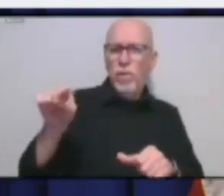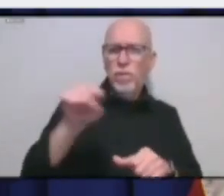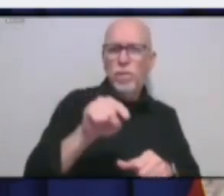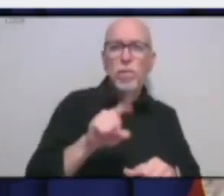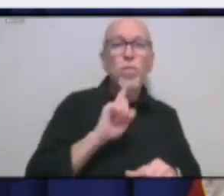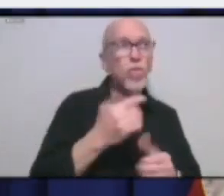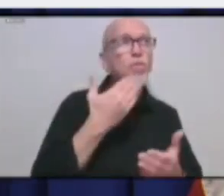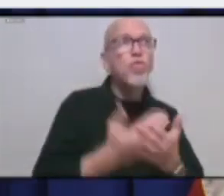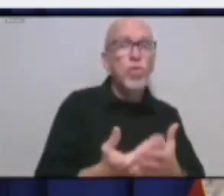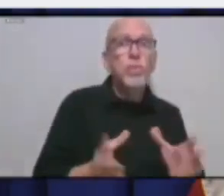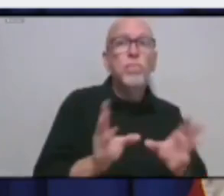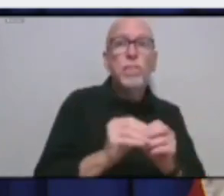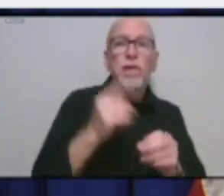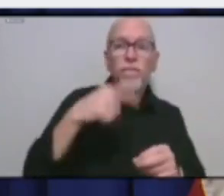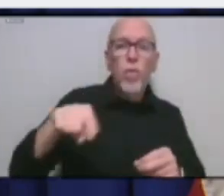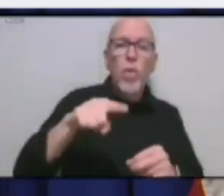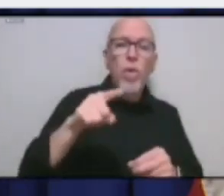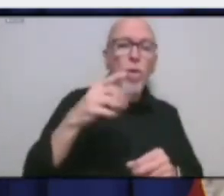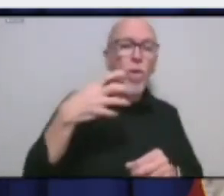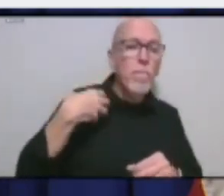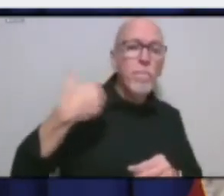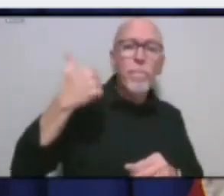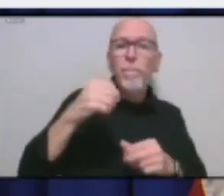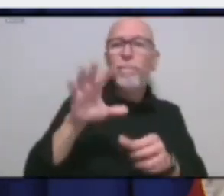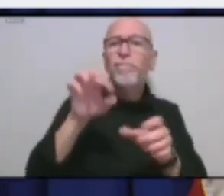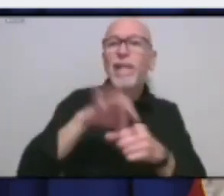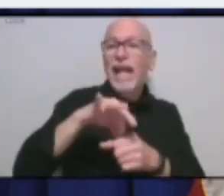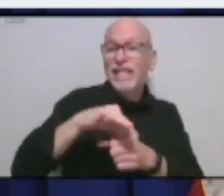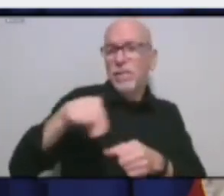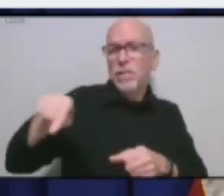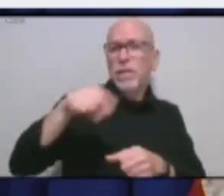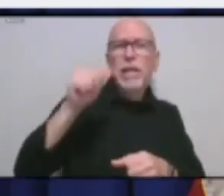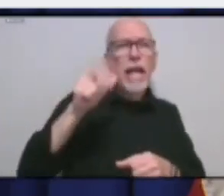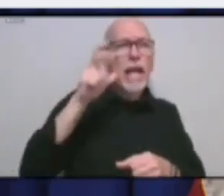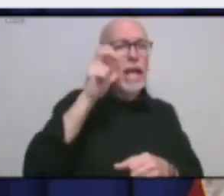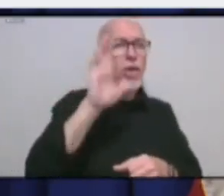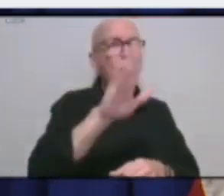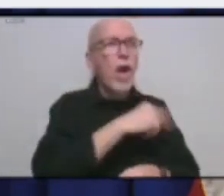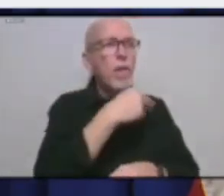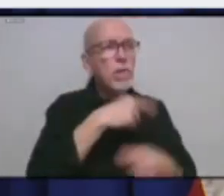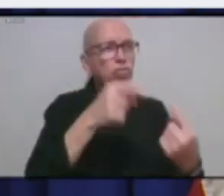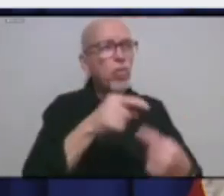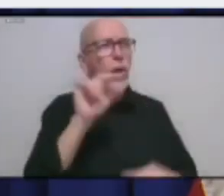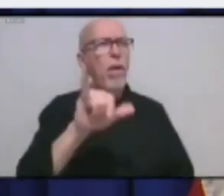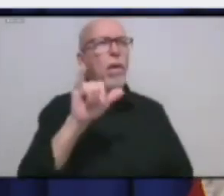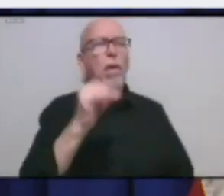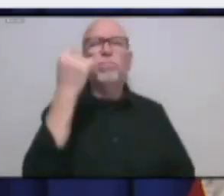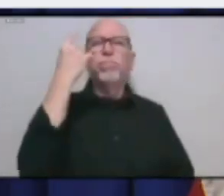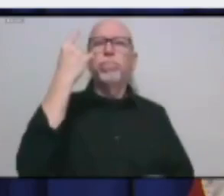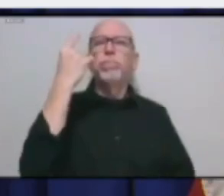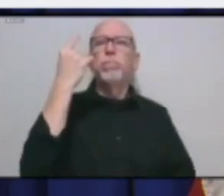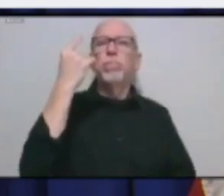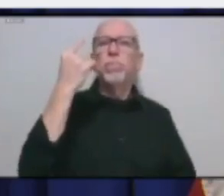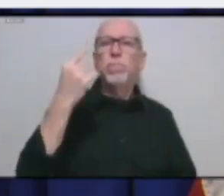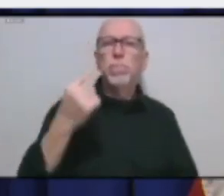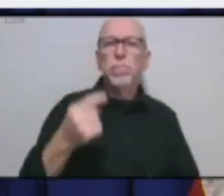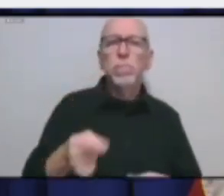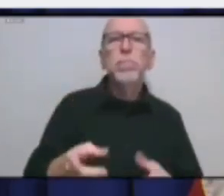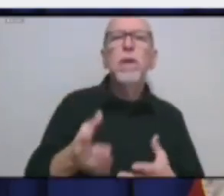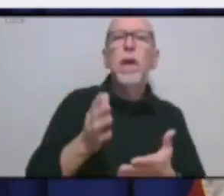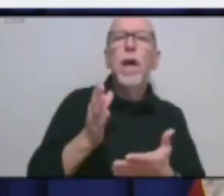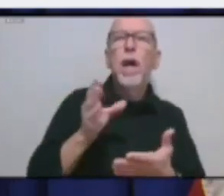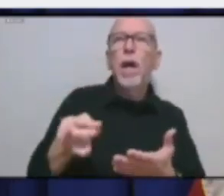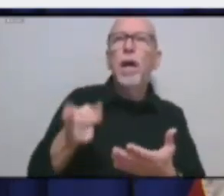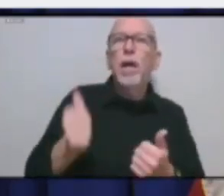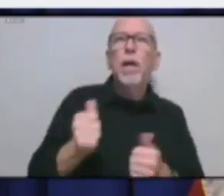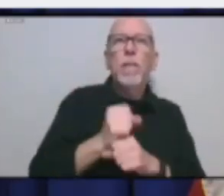for elected officials to hear the struggles that their hospitals in their region were having, and the difficulty in being able to make sure that they could